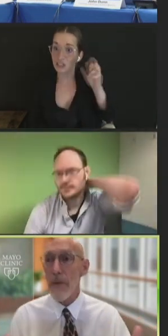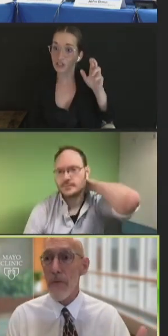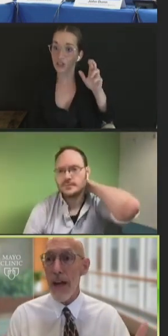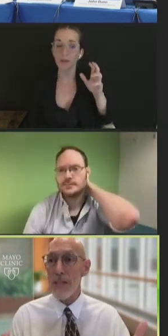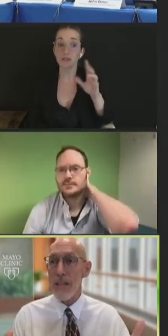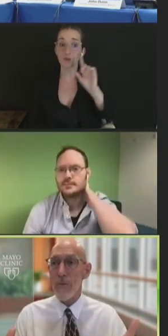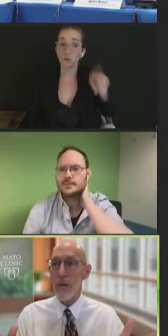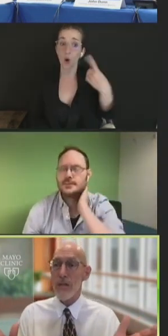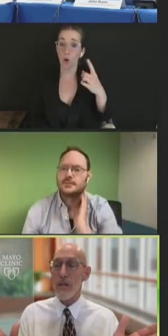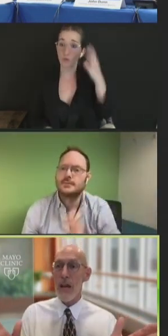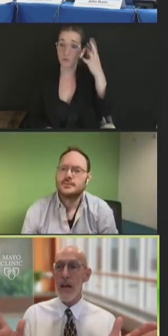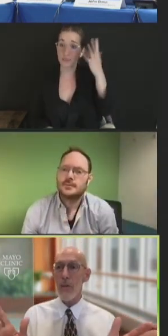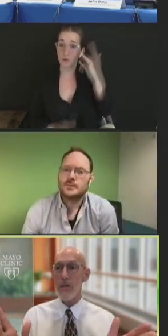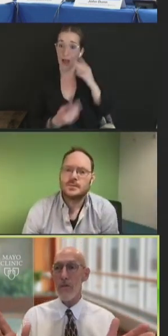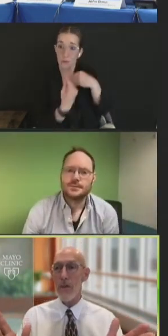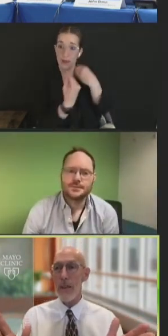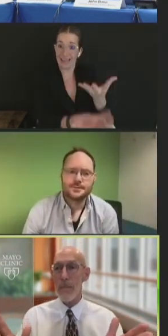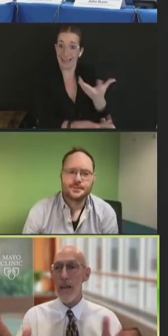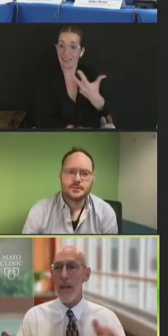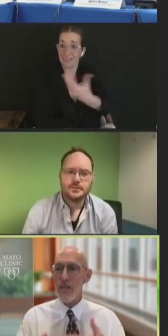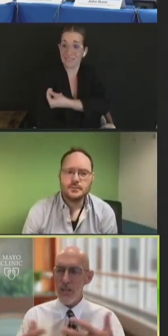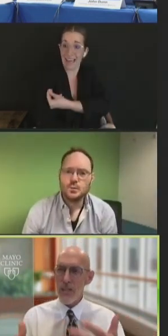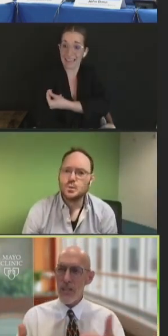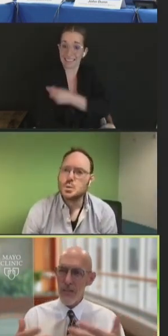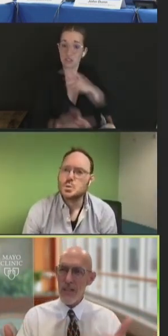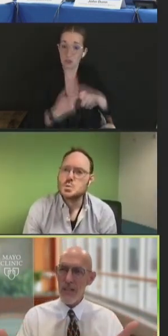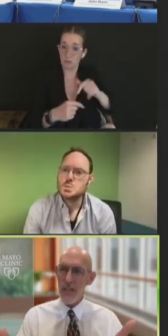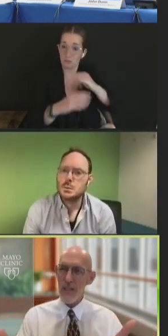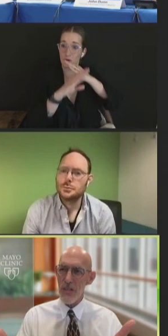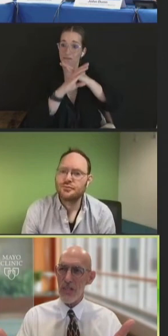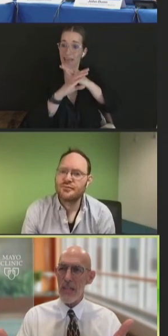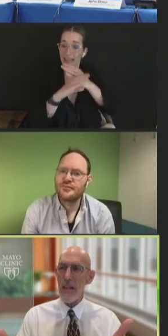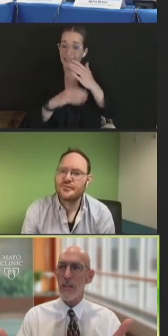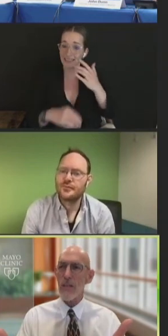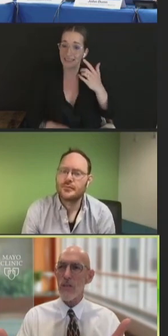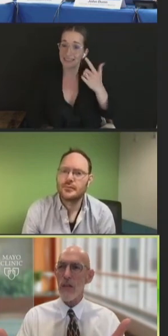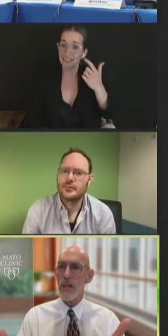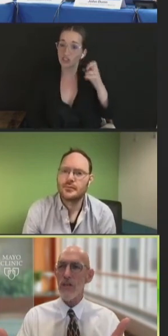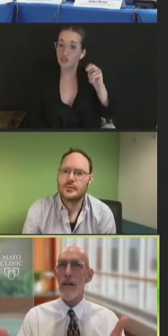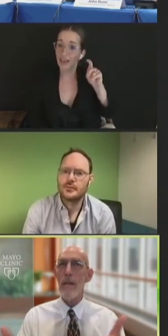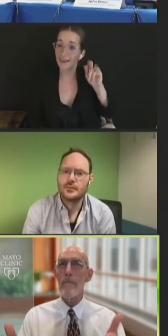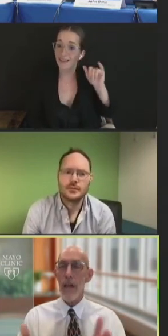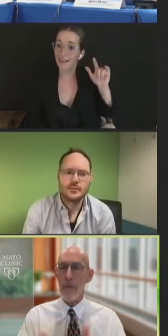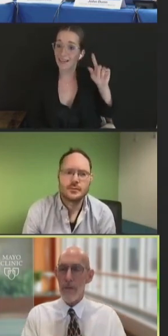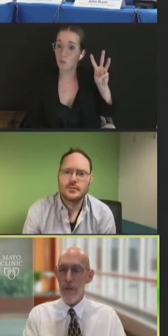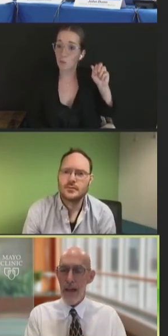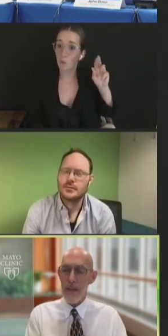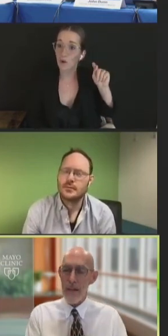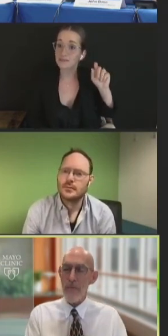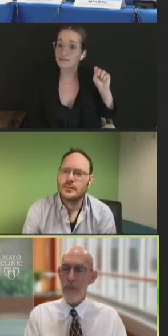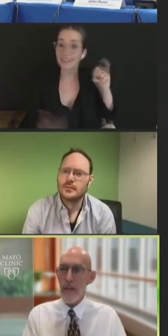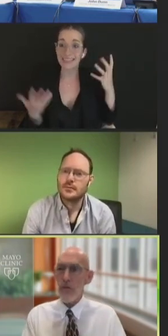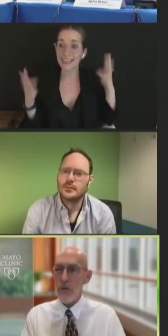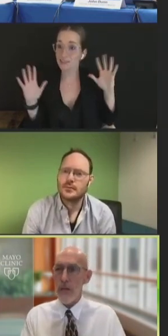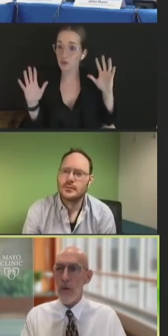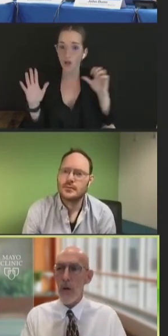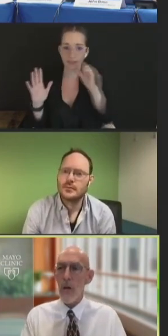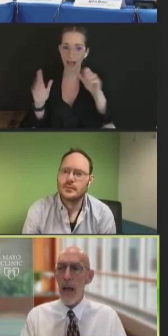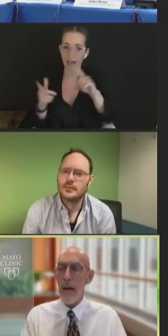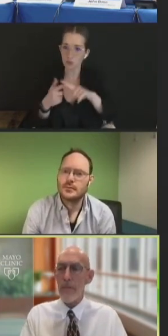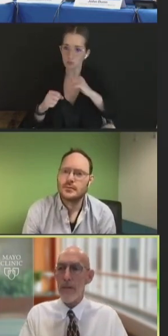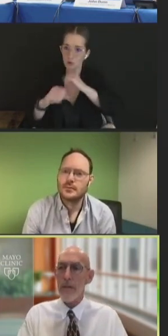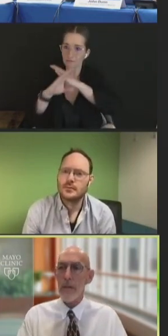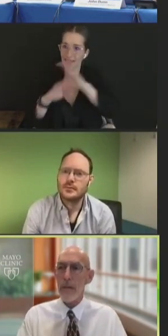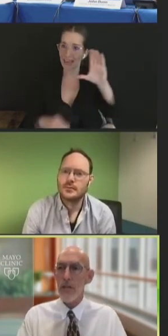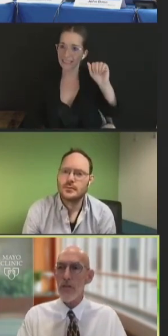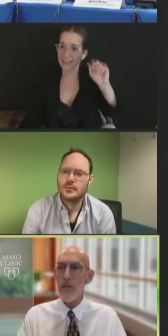that the vaccine was developed. It's just an illustration of the fact that eventually what will